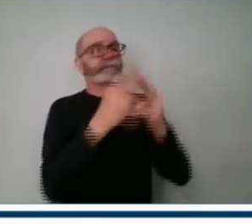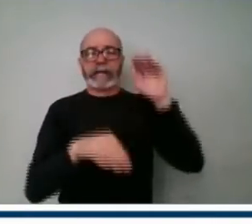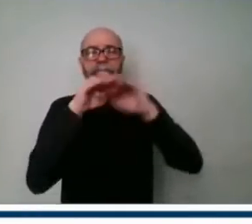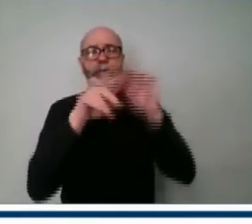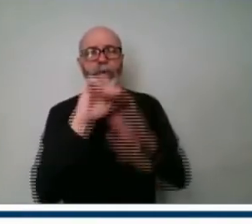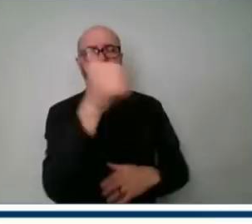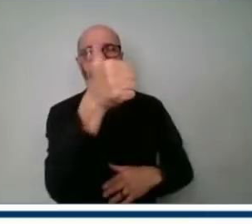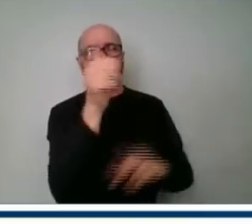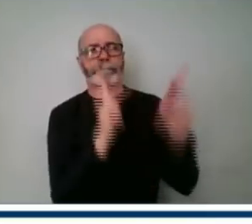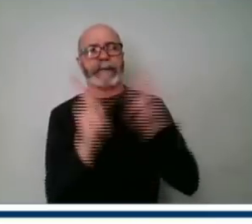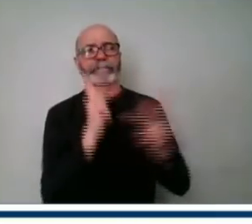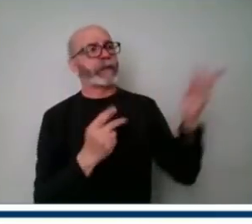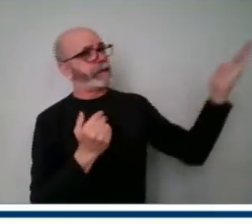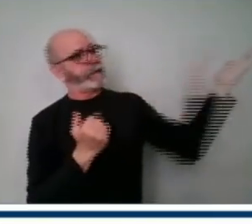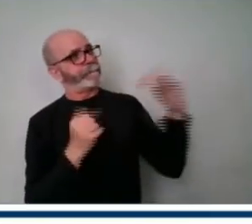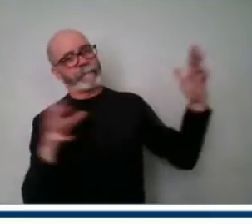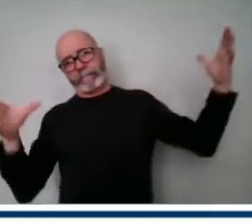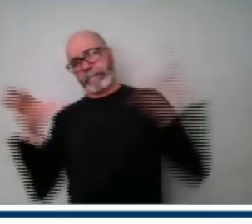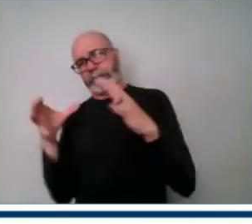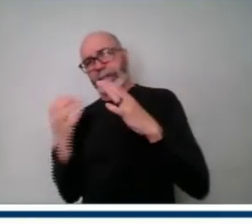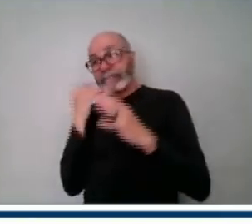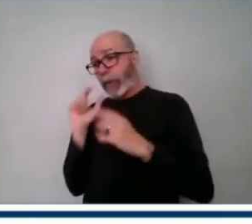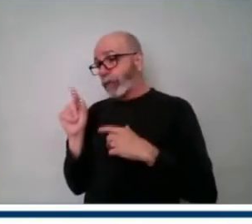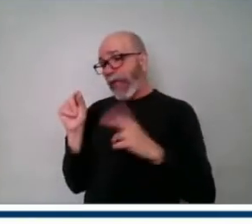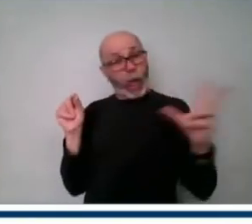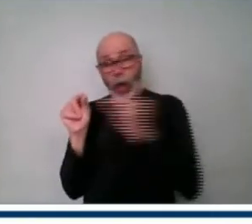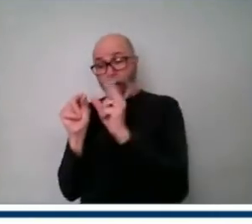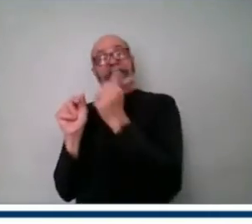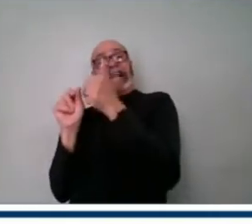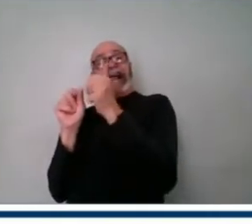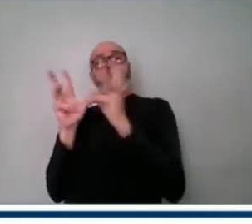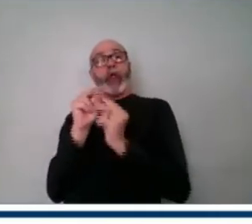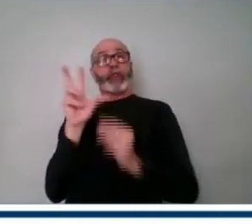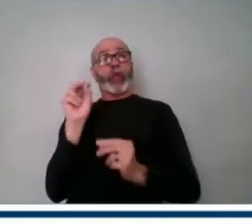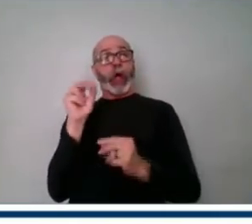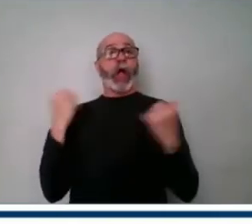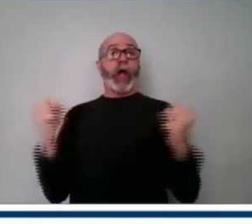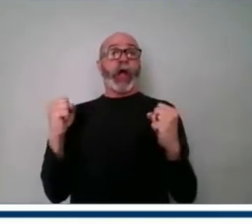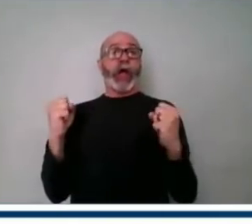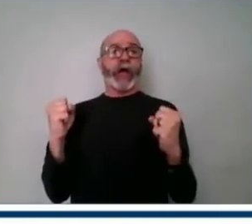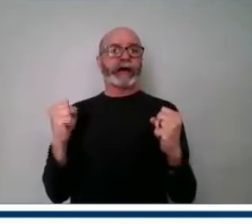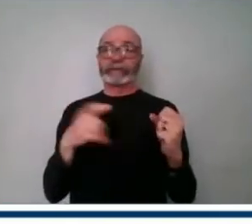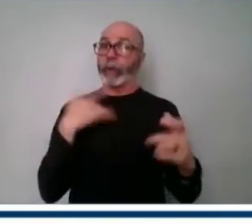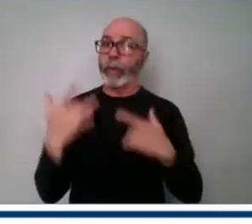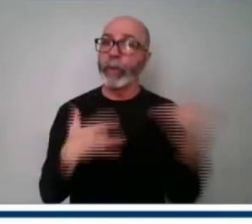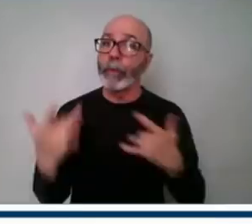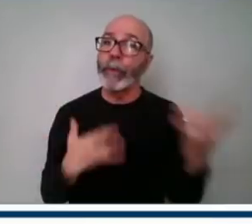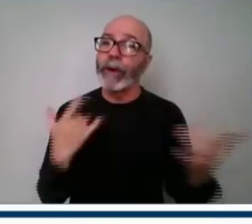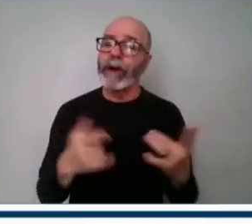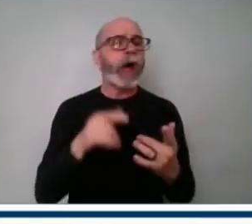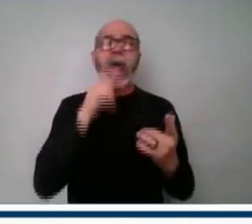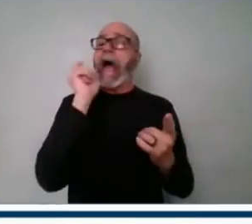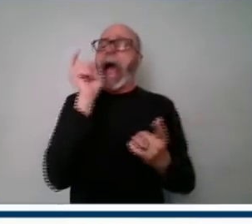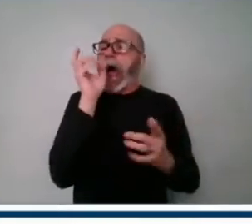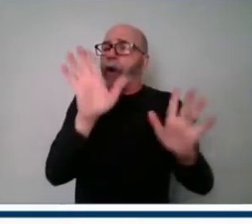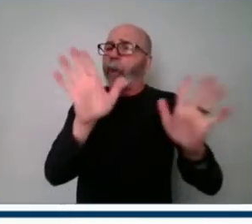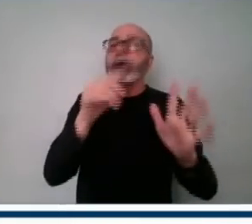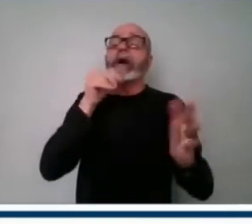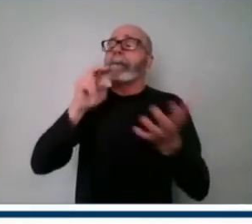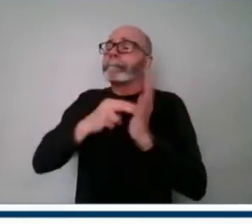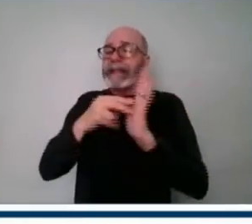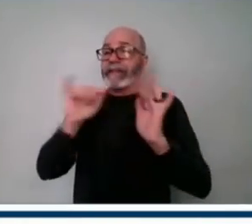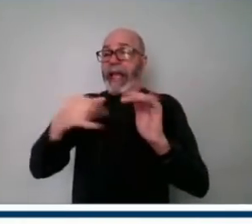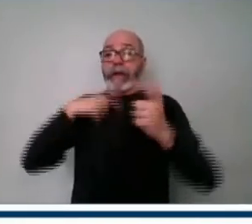about this, but I would ask that you continue to limit the number of large gatherings in your home and keep your social contacts